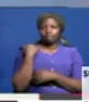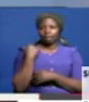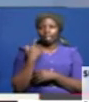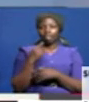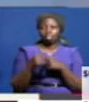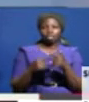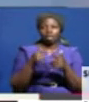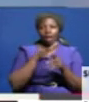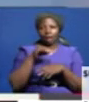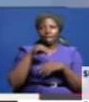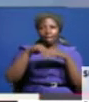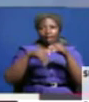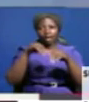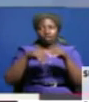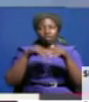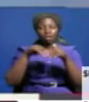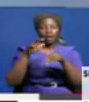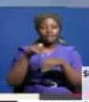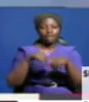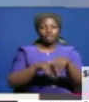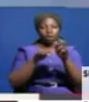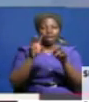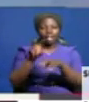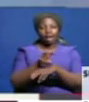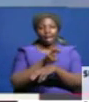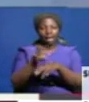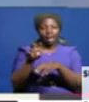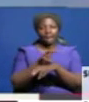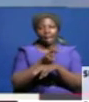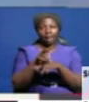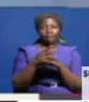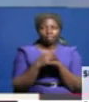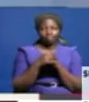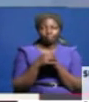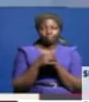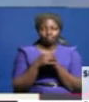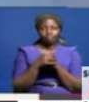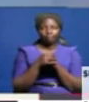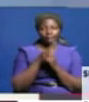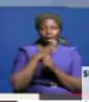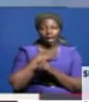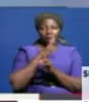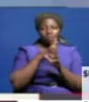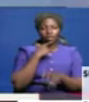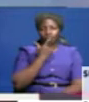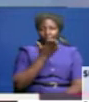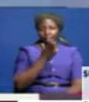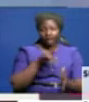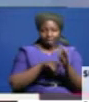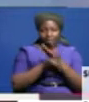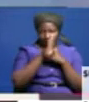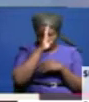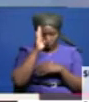been being followed keenly by my colleague Wycliffe Okech, who is still in Bungoma and brings us this live